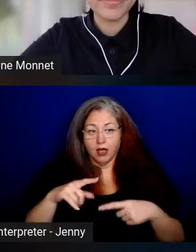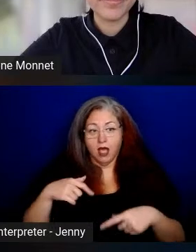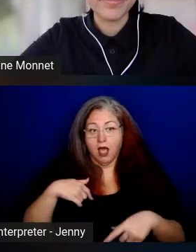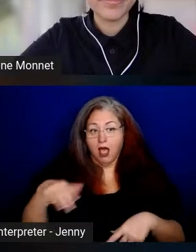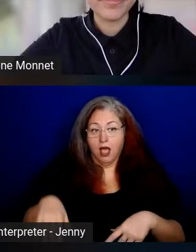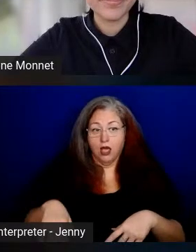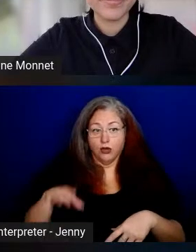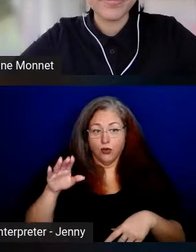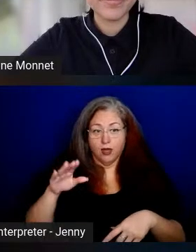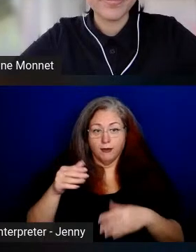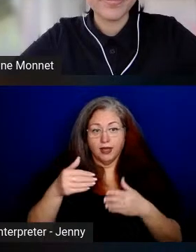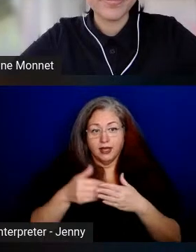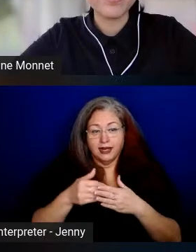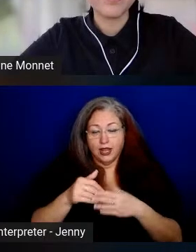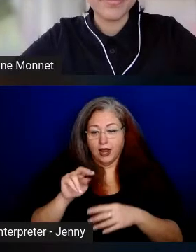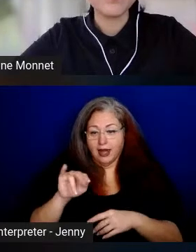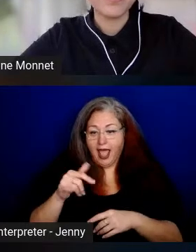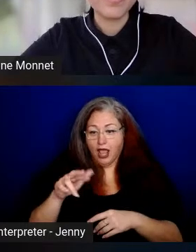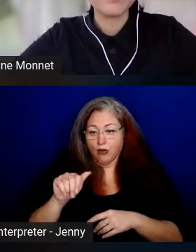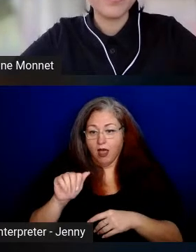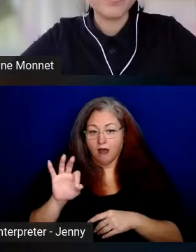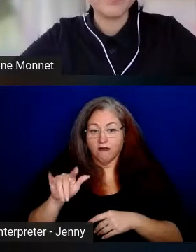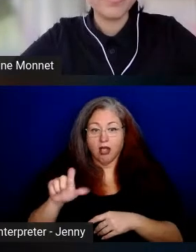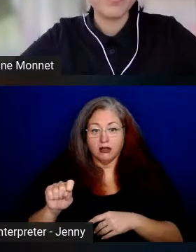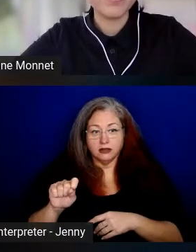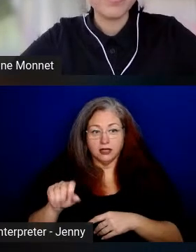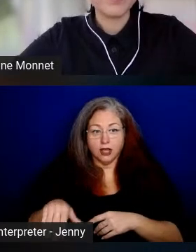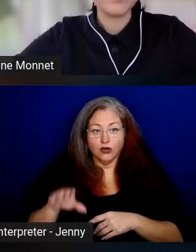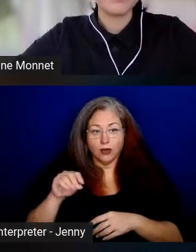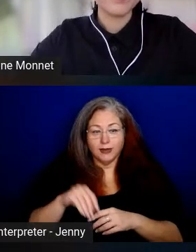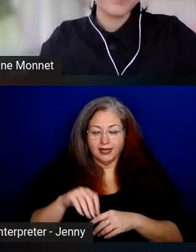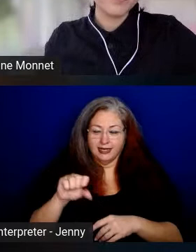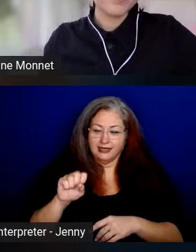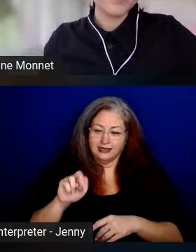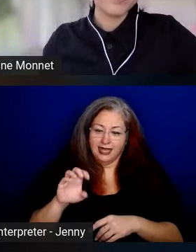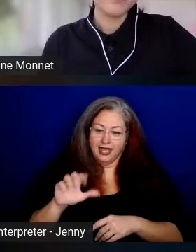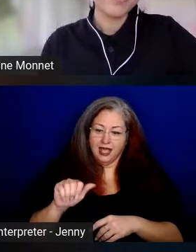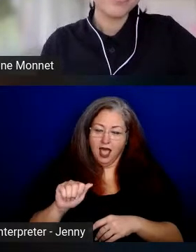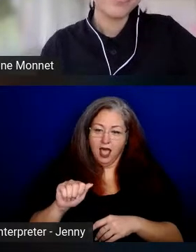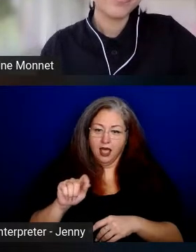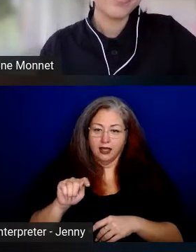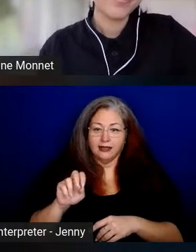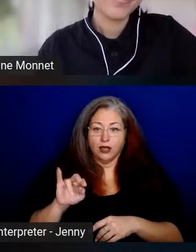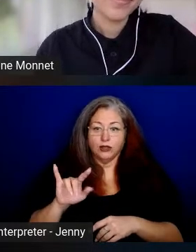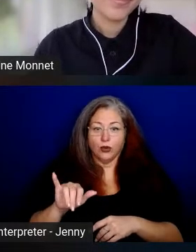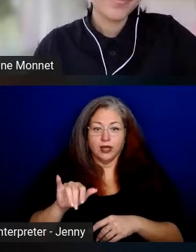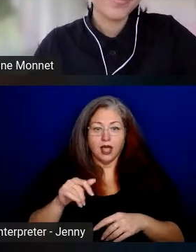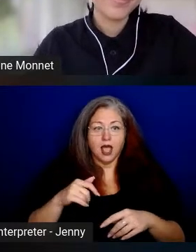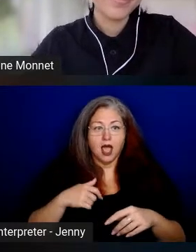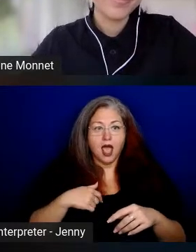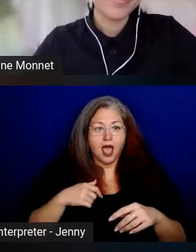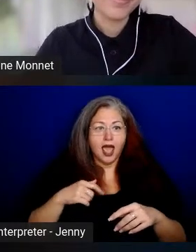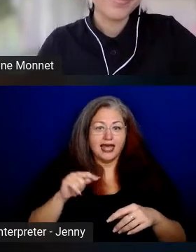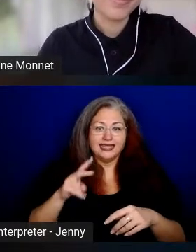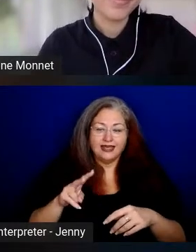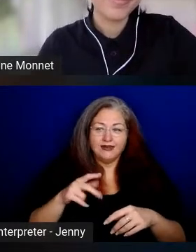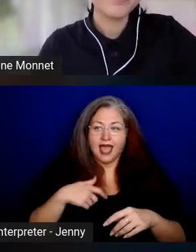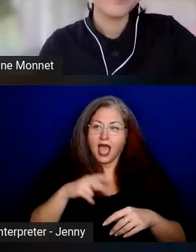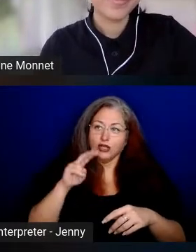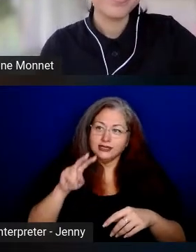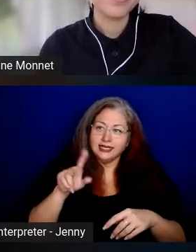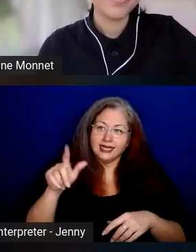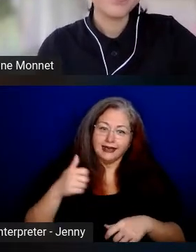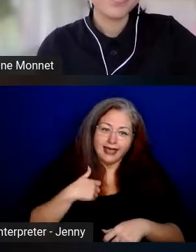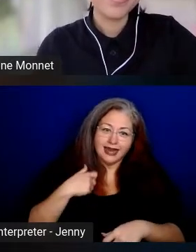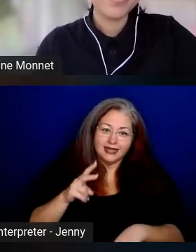near Niagara Falls. I grew up in Seneca territory, and I got television from Canada, and I, you